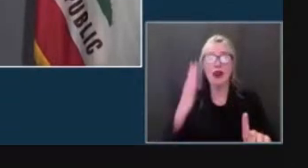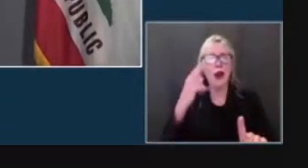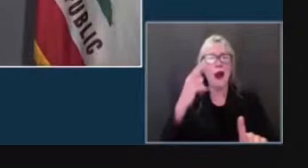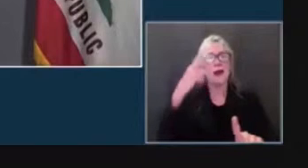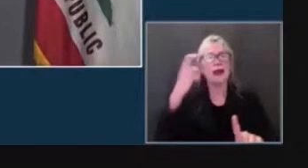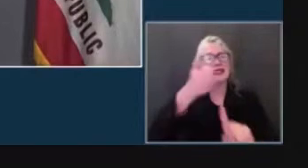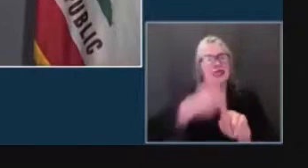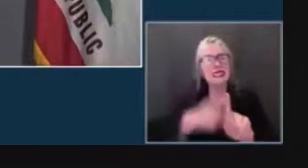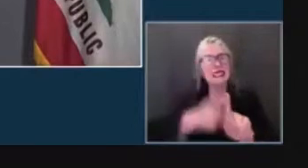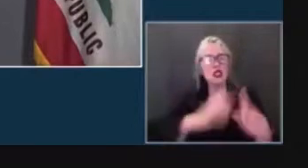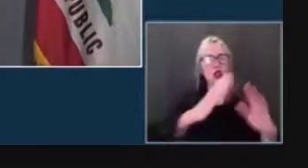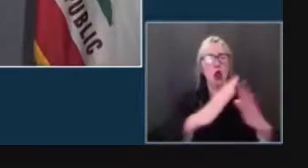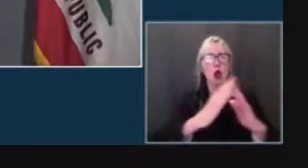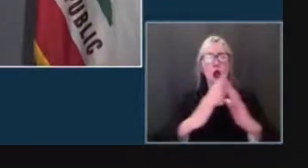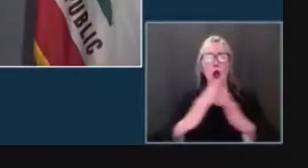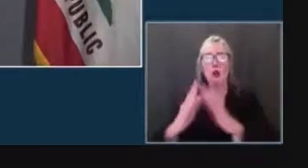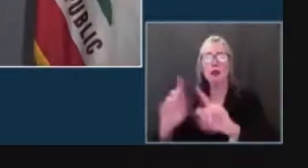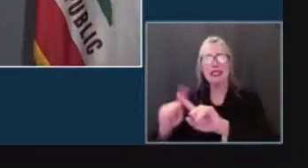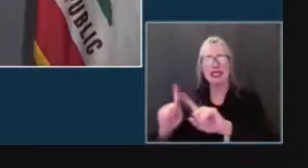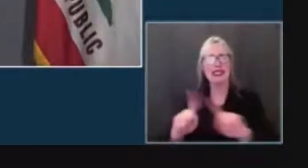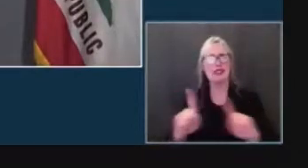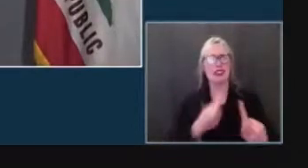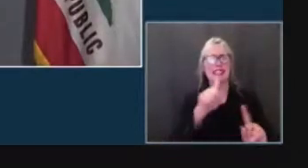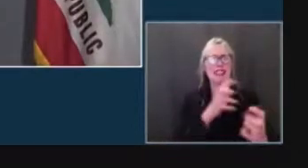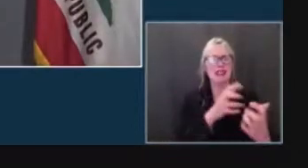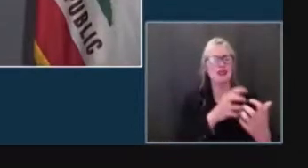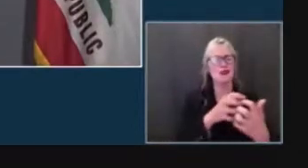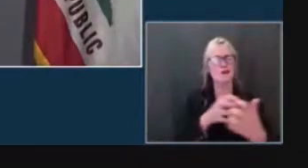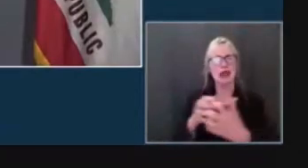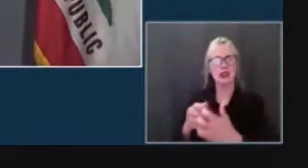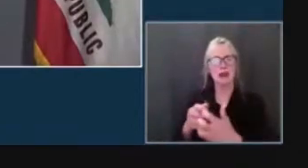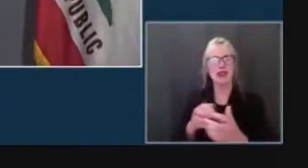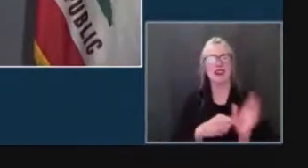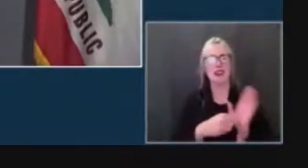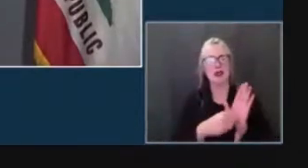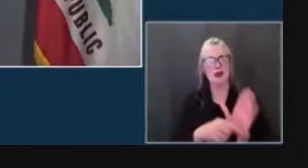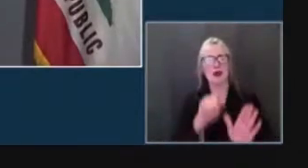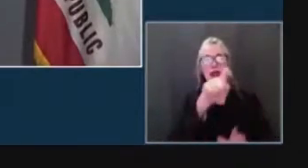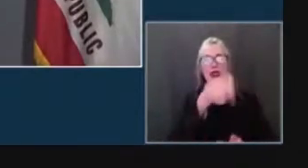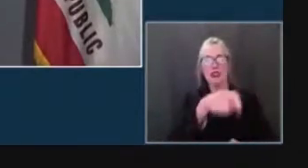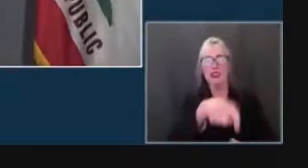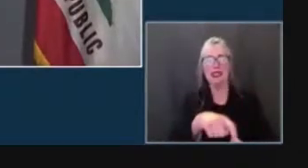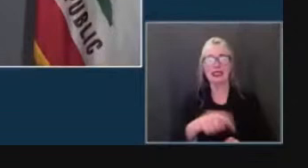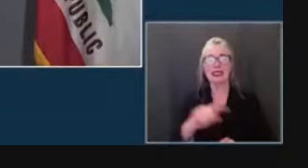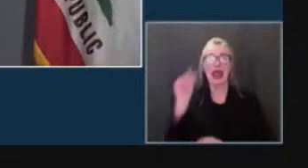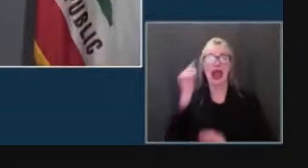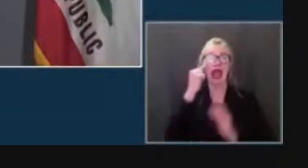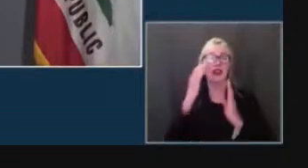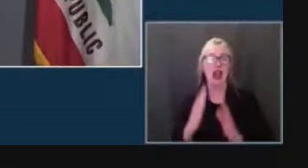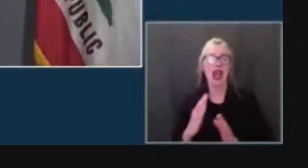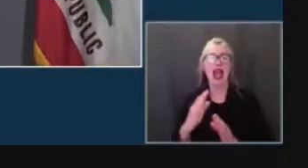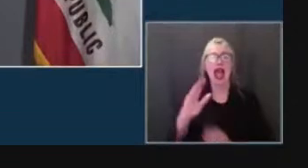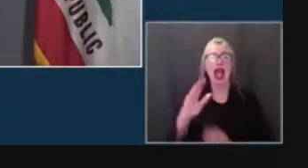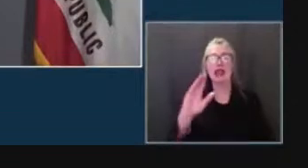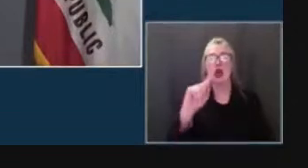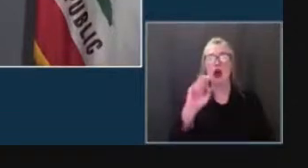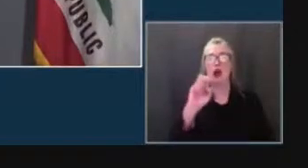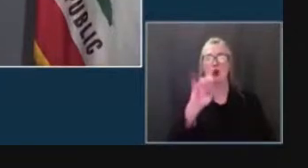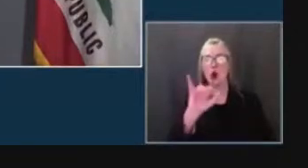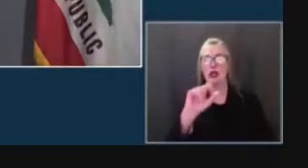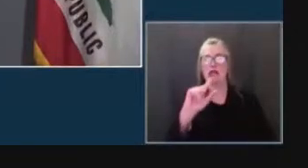are fortunate that Governor Gavin Newsom and Superintendent of Public Instruction, Tony Thurmond, share the same goals and